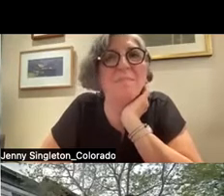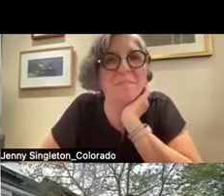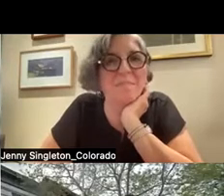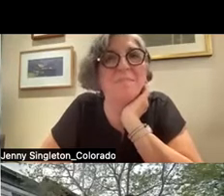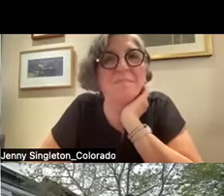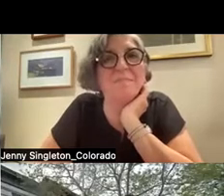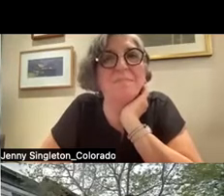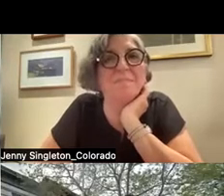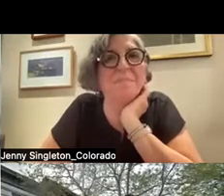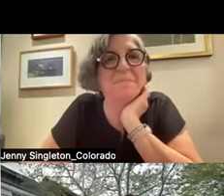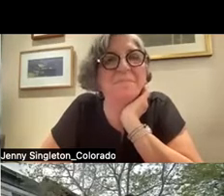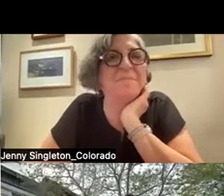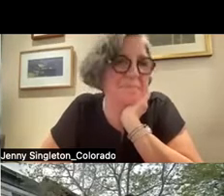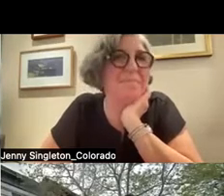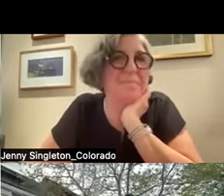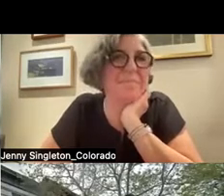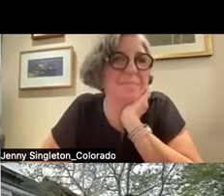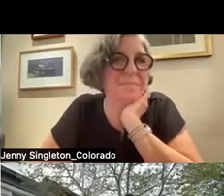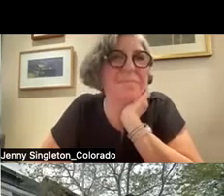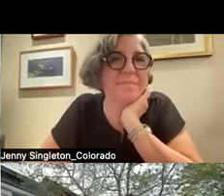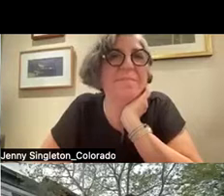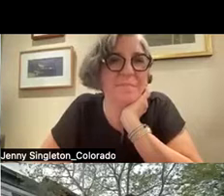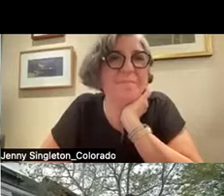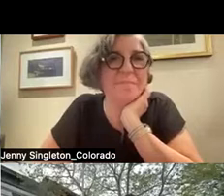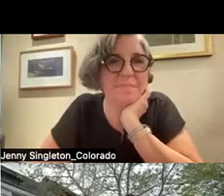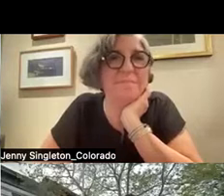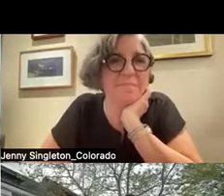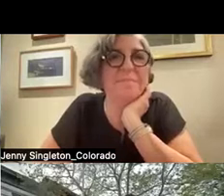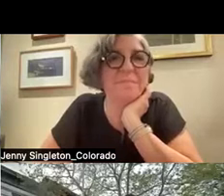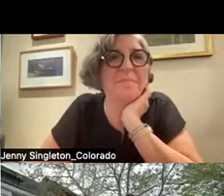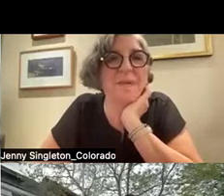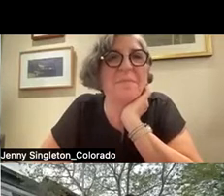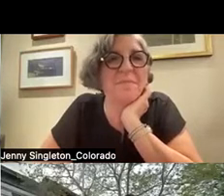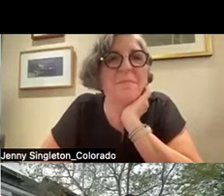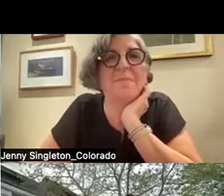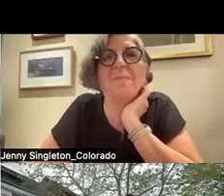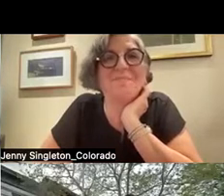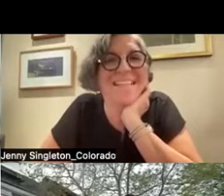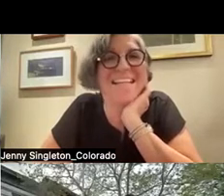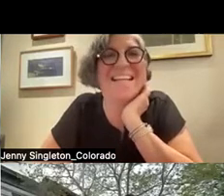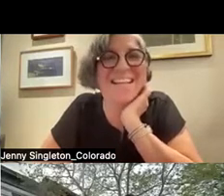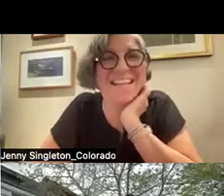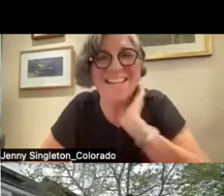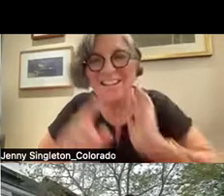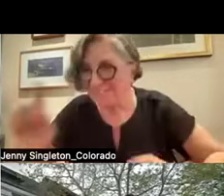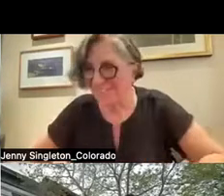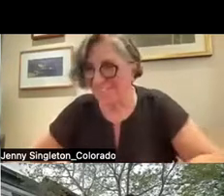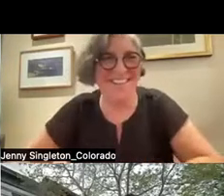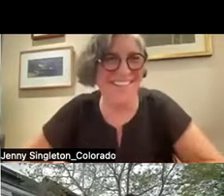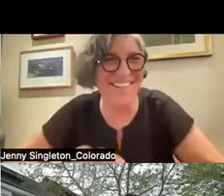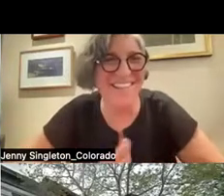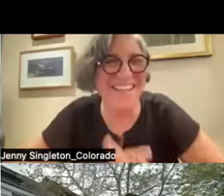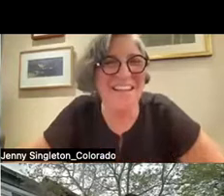features like the facial expressions for question or negation. And thirdly is, but maybe that's the